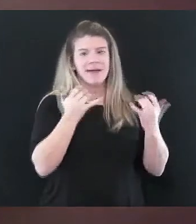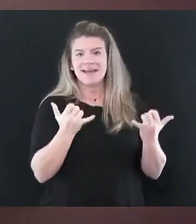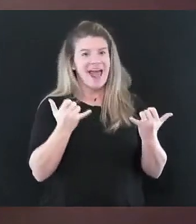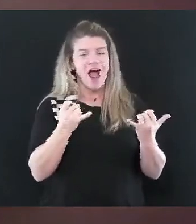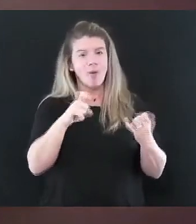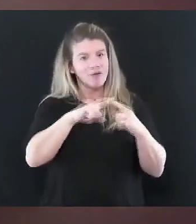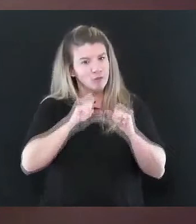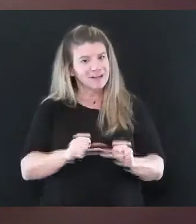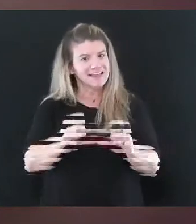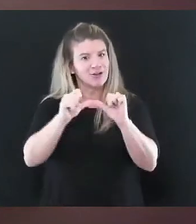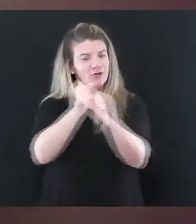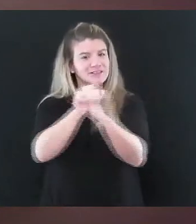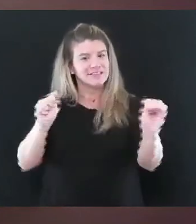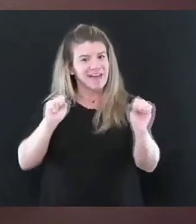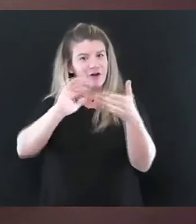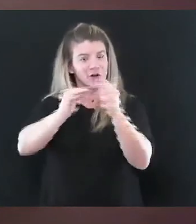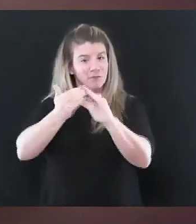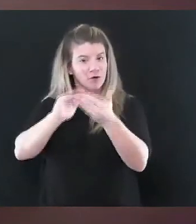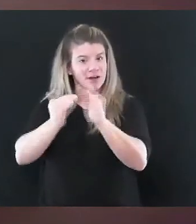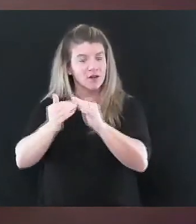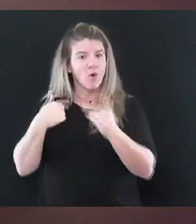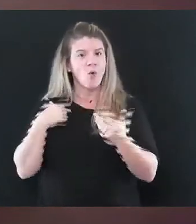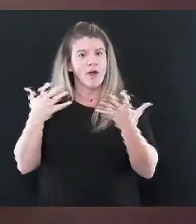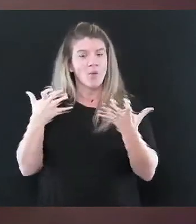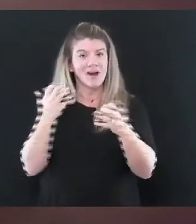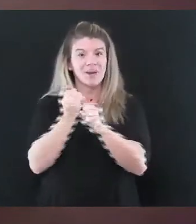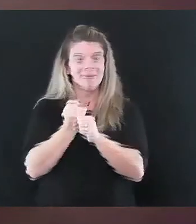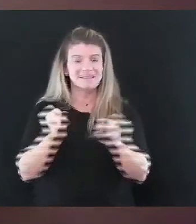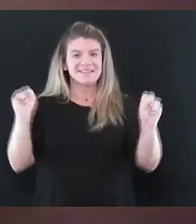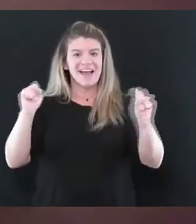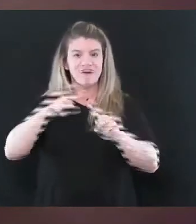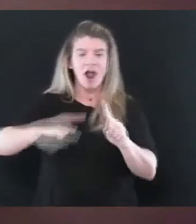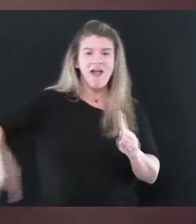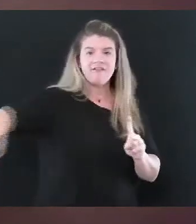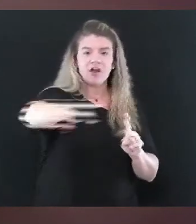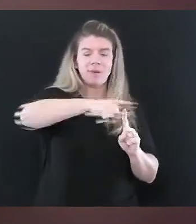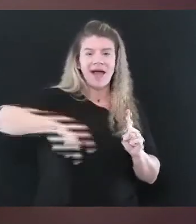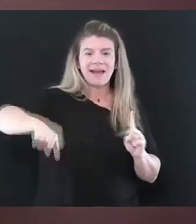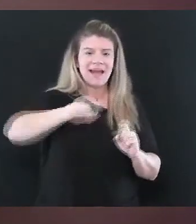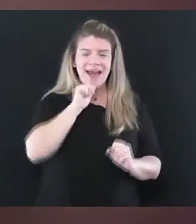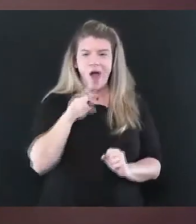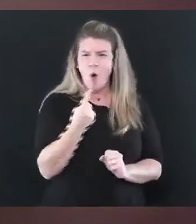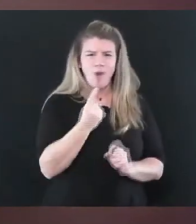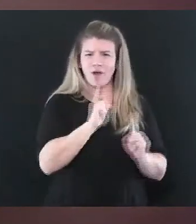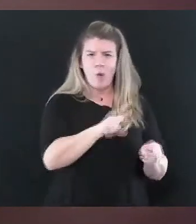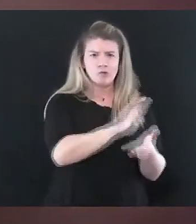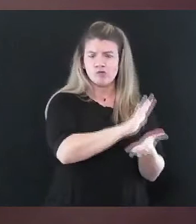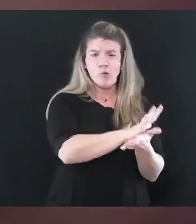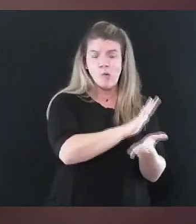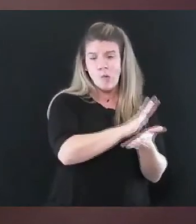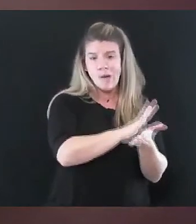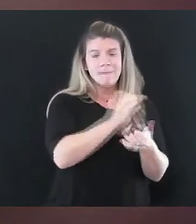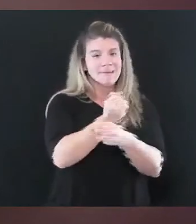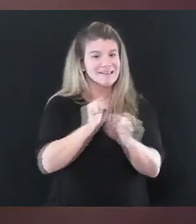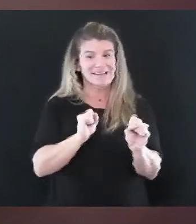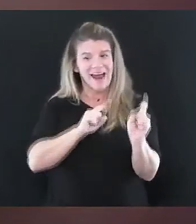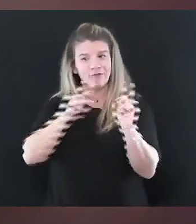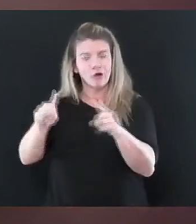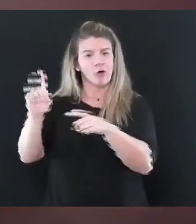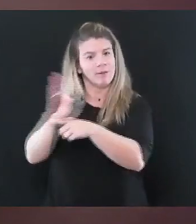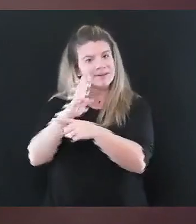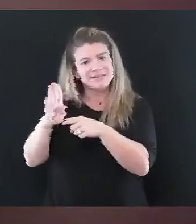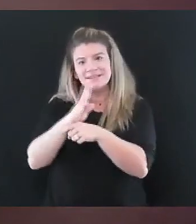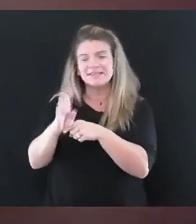our communities so it's safe for the people in those communities, not just to go to school, but to use the businesses in